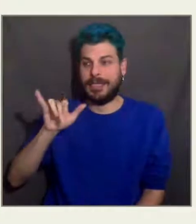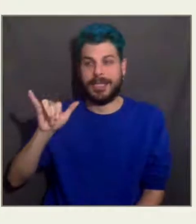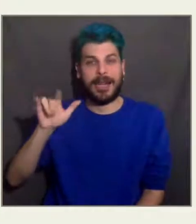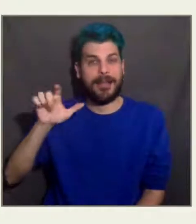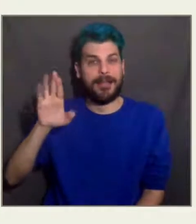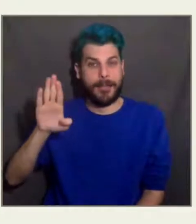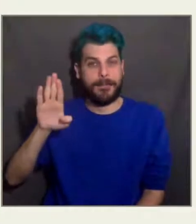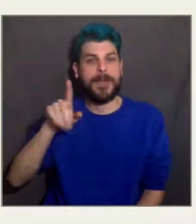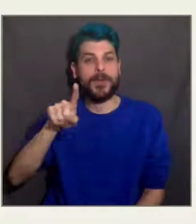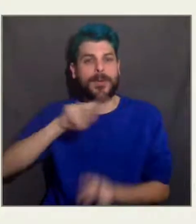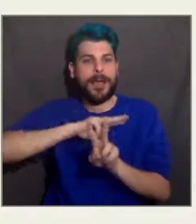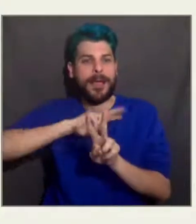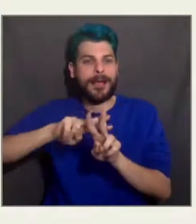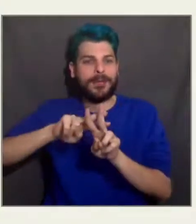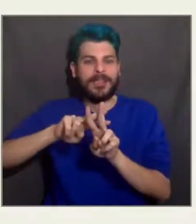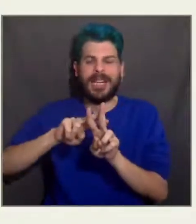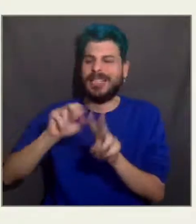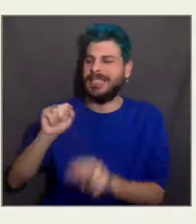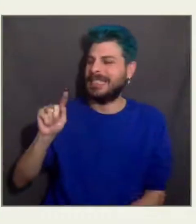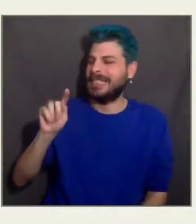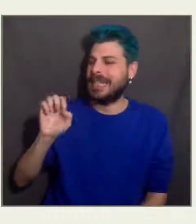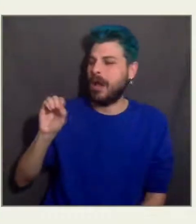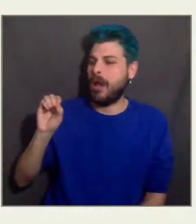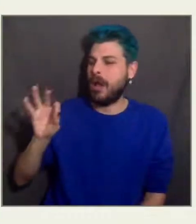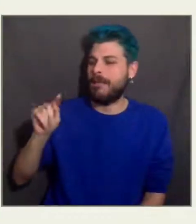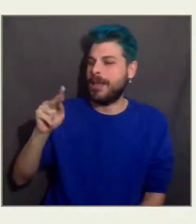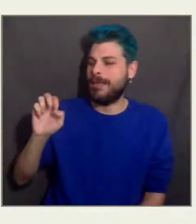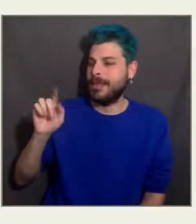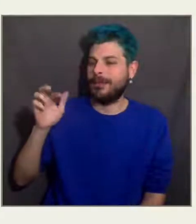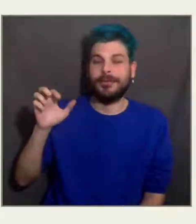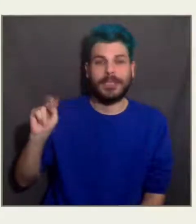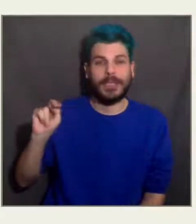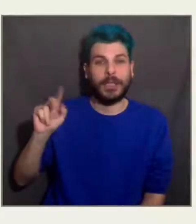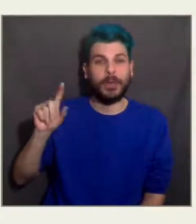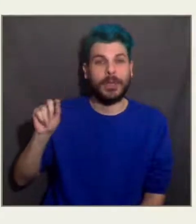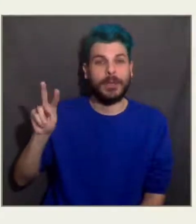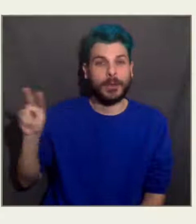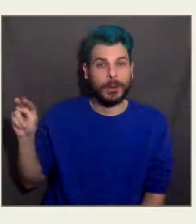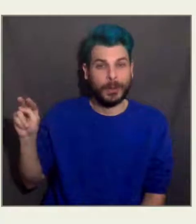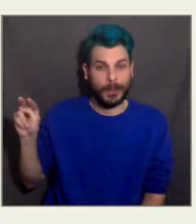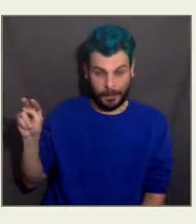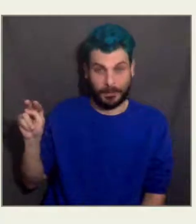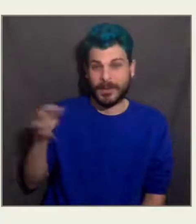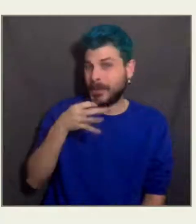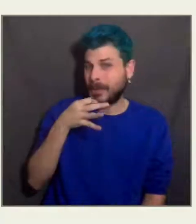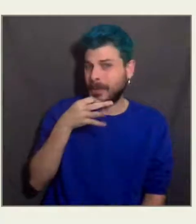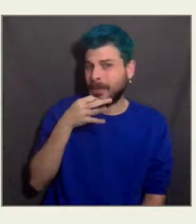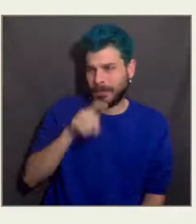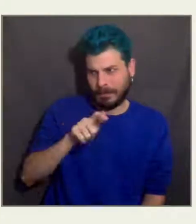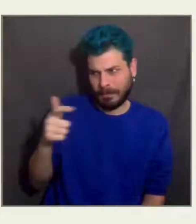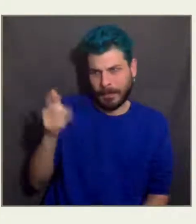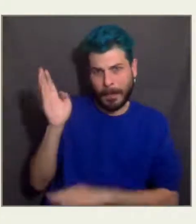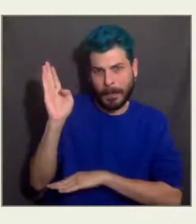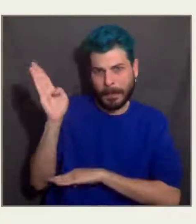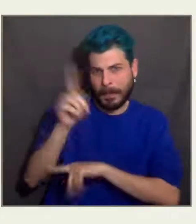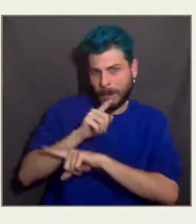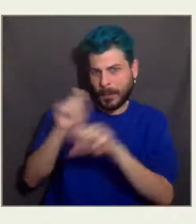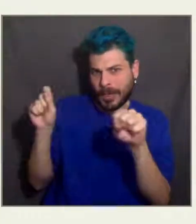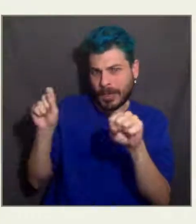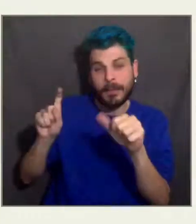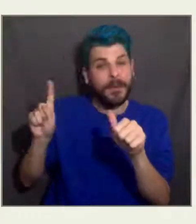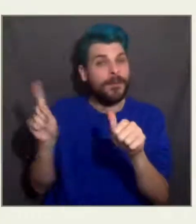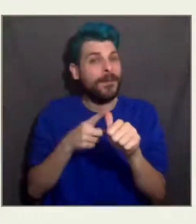2022. Now, before welcoming Metro President Lynn Peterson, we will take a short moment to hear from one of our